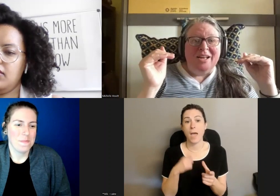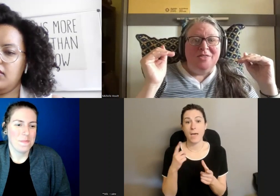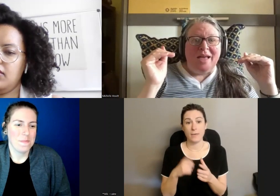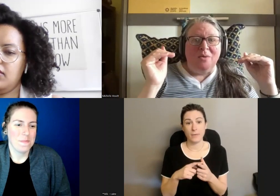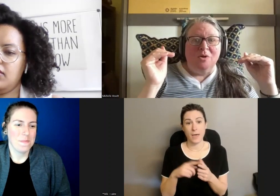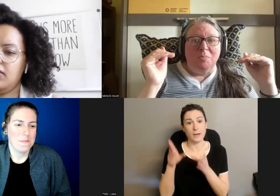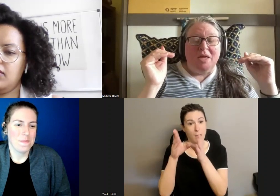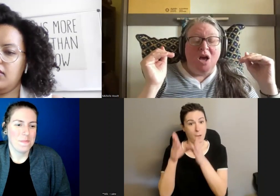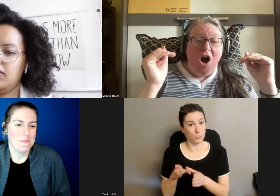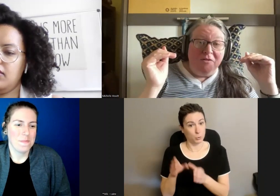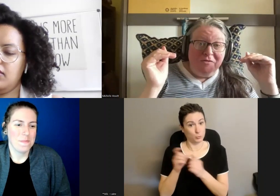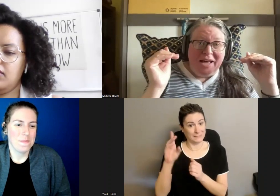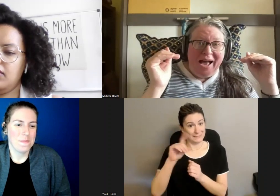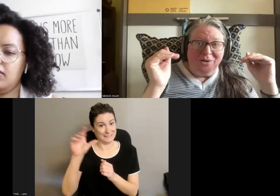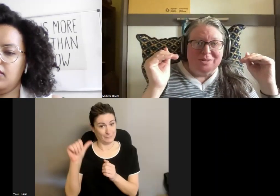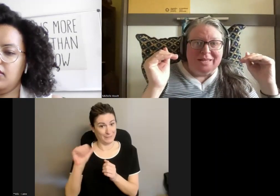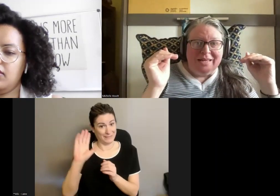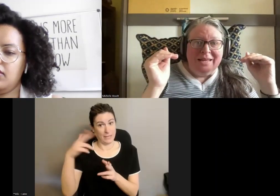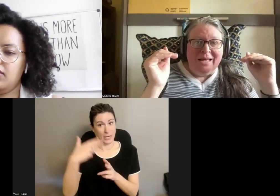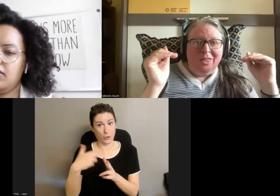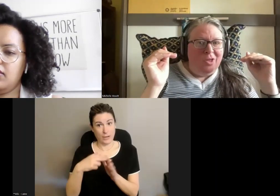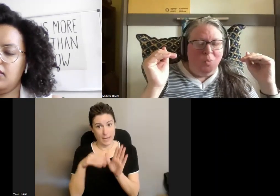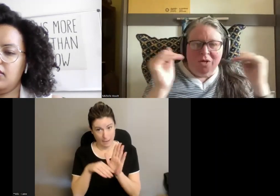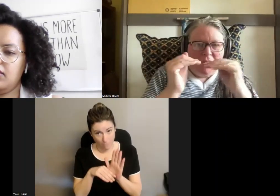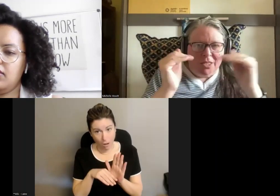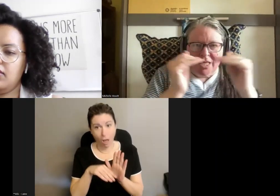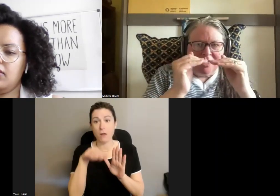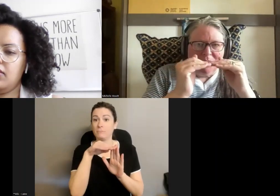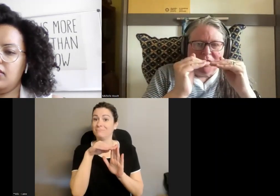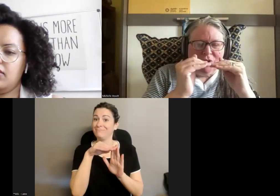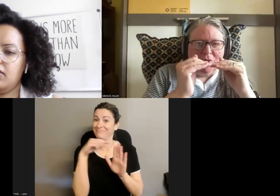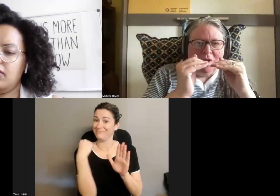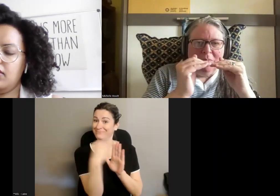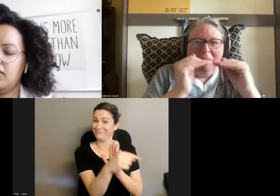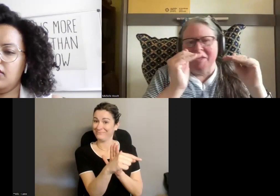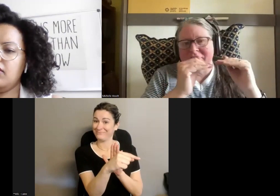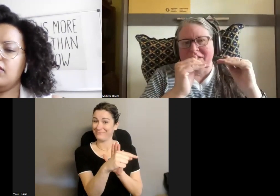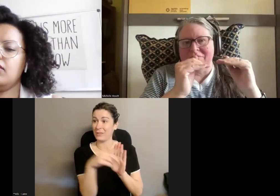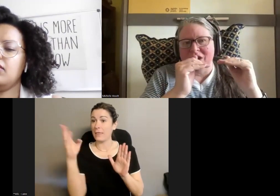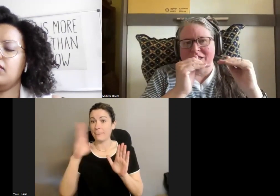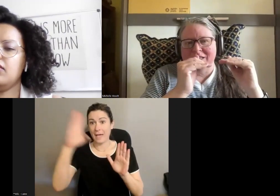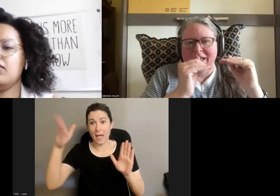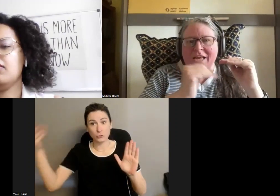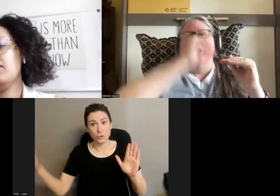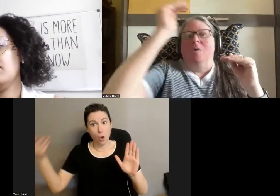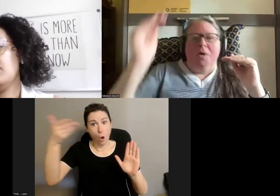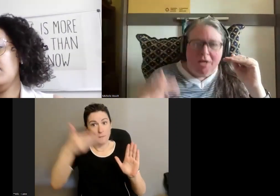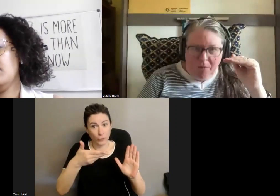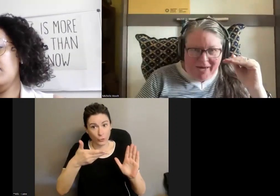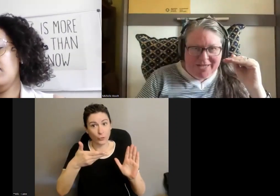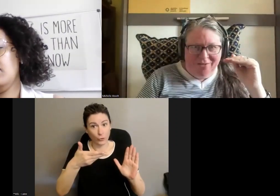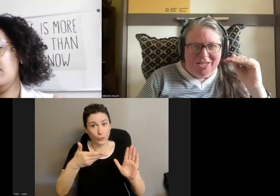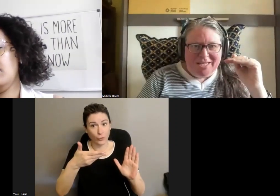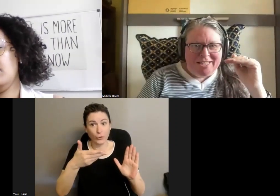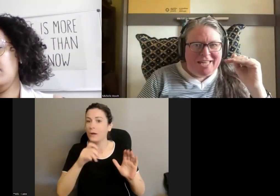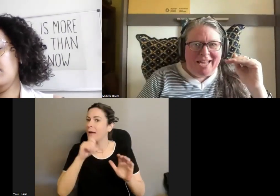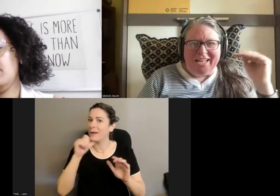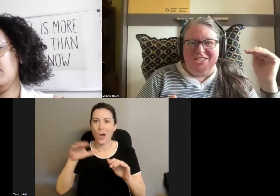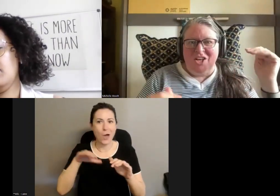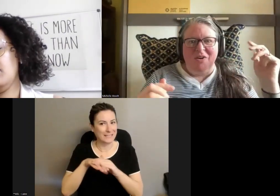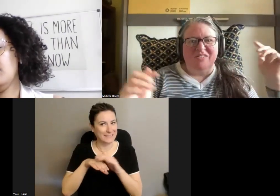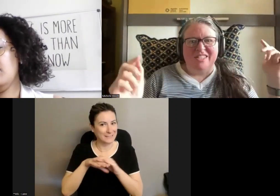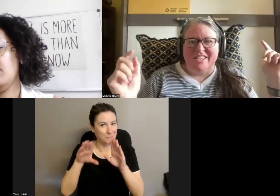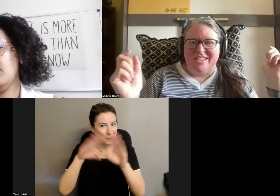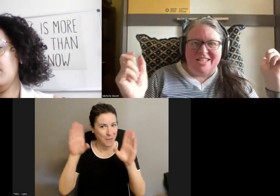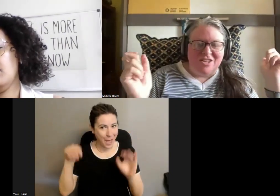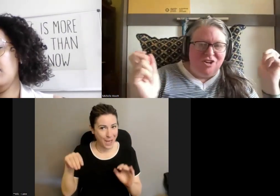list, they would be offered housing that wasn't accessible to them, and because they rejected it, would go back down the list again.